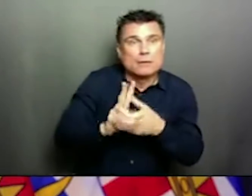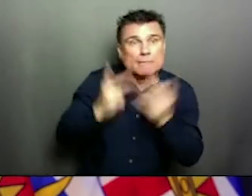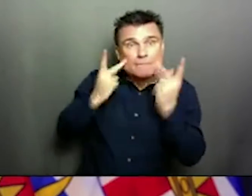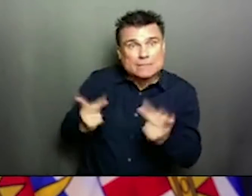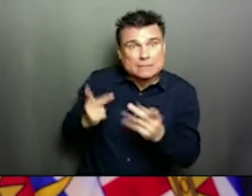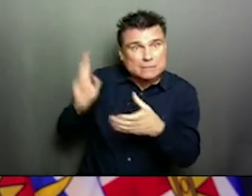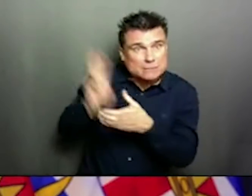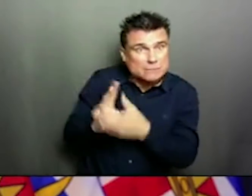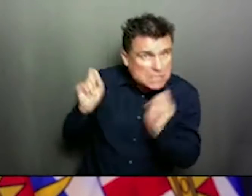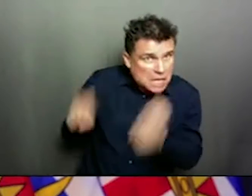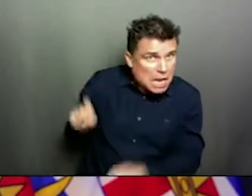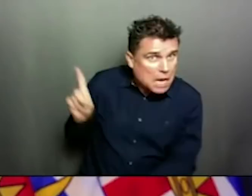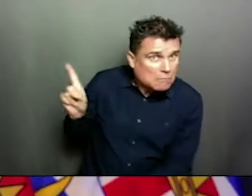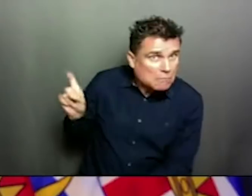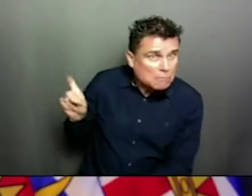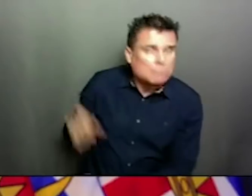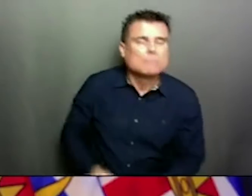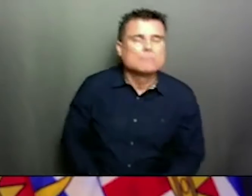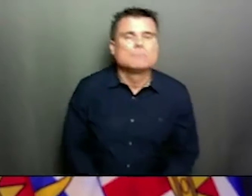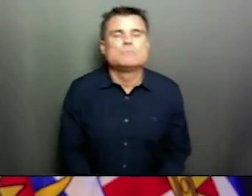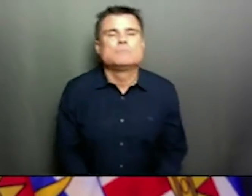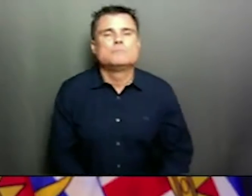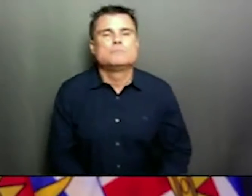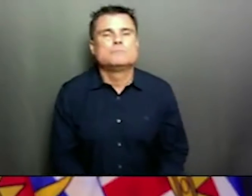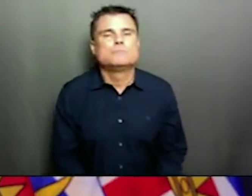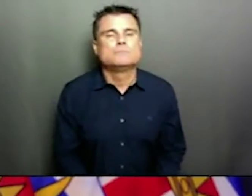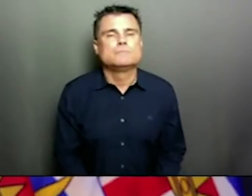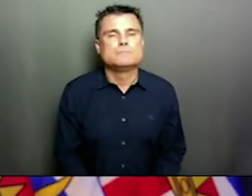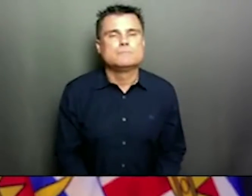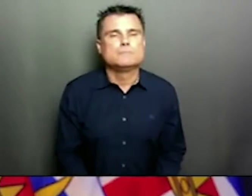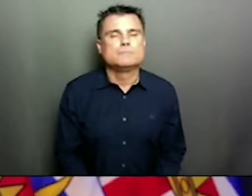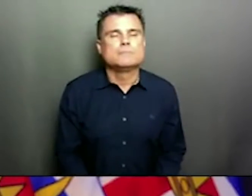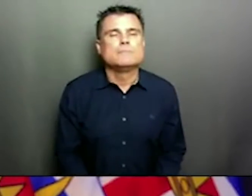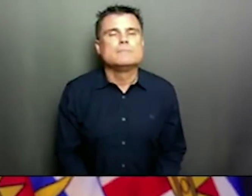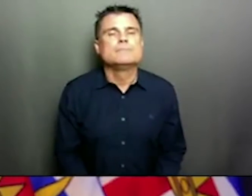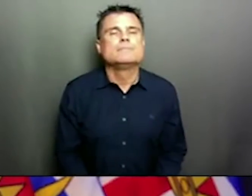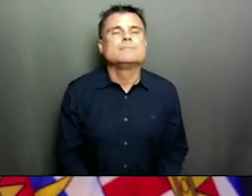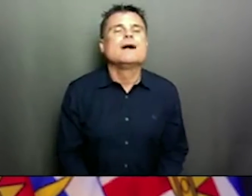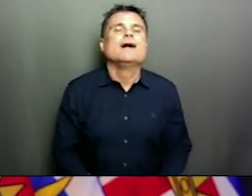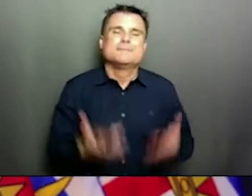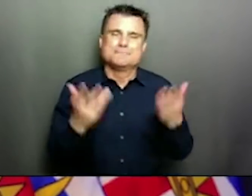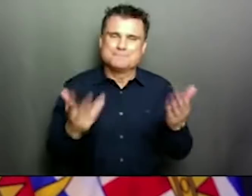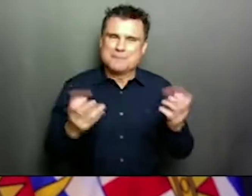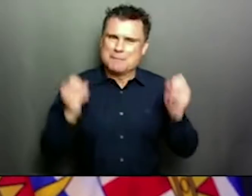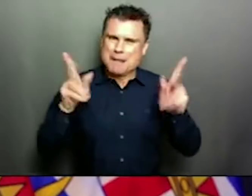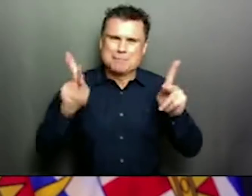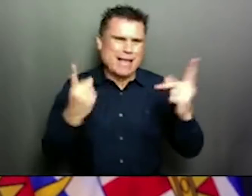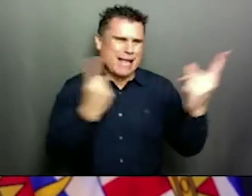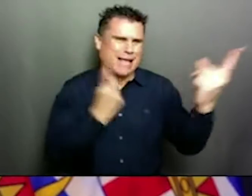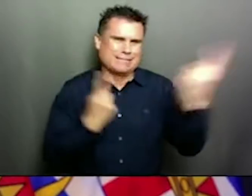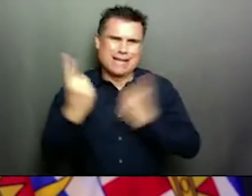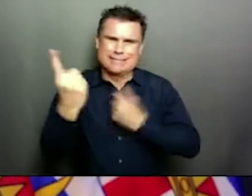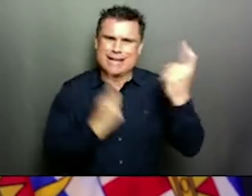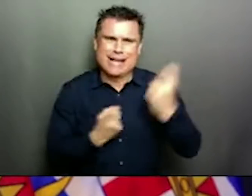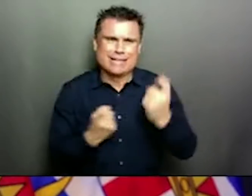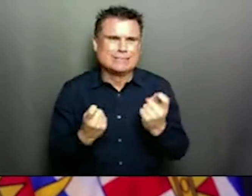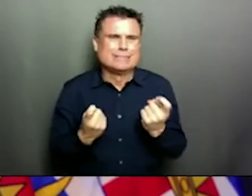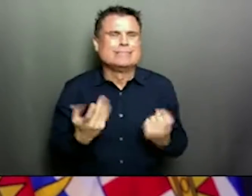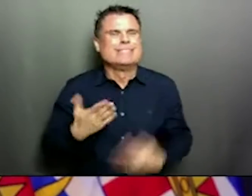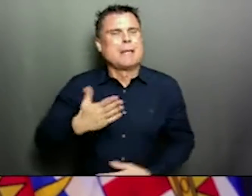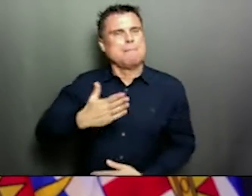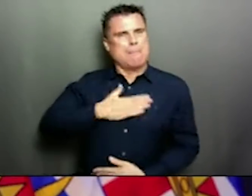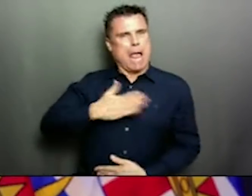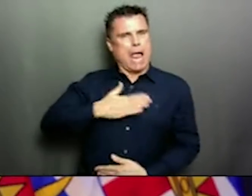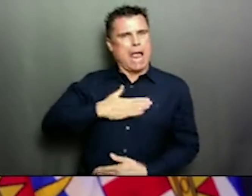inundated with hundreds of what about my specific situation. And what I tell people is, look at the intent of